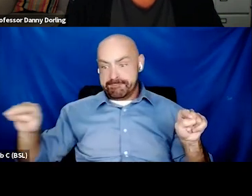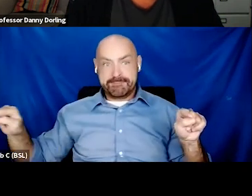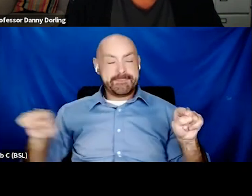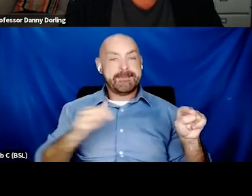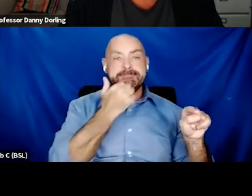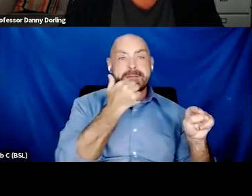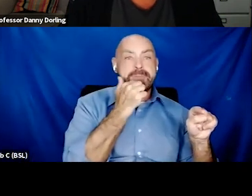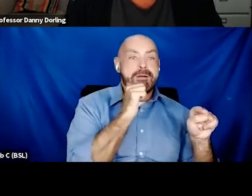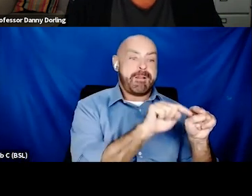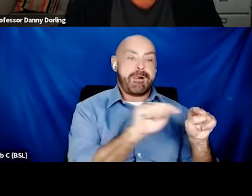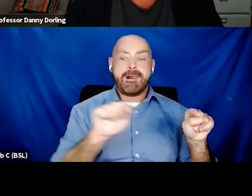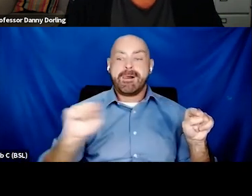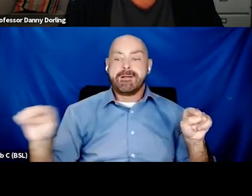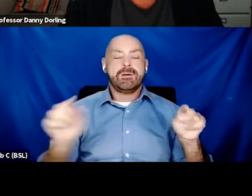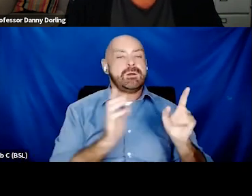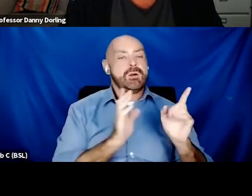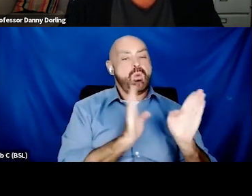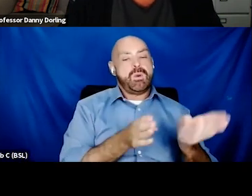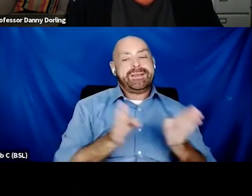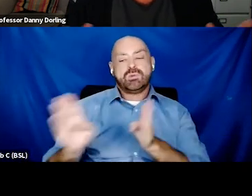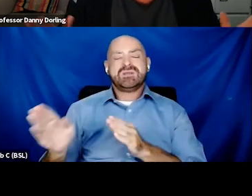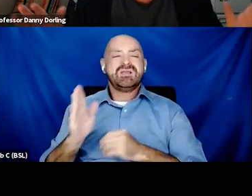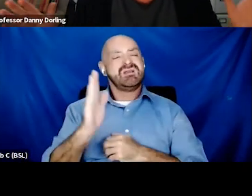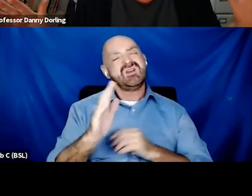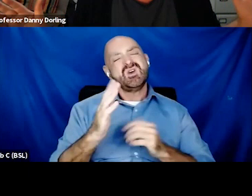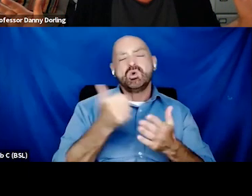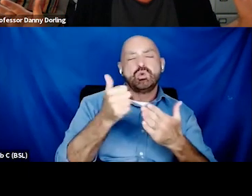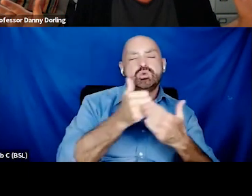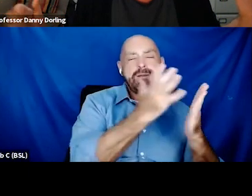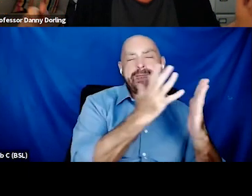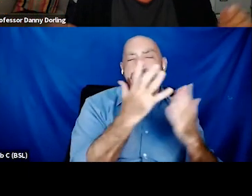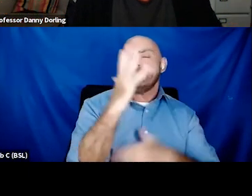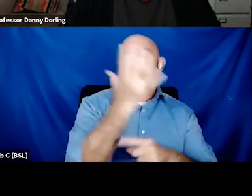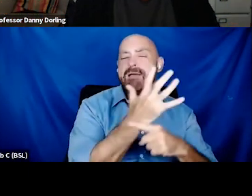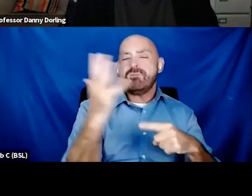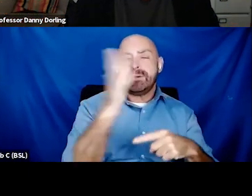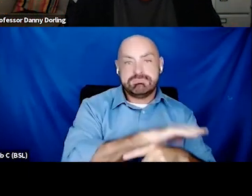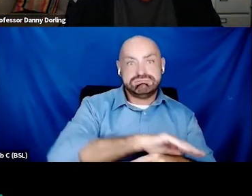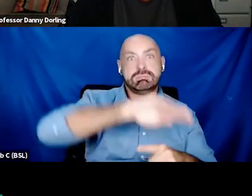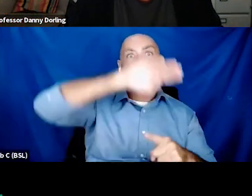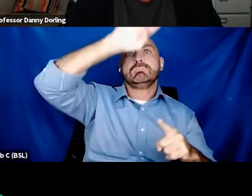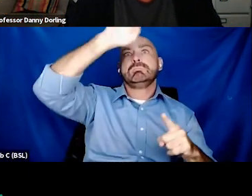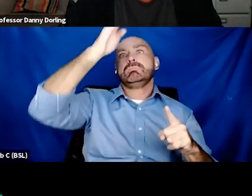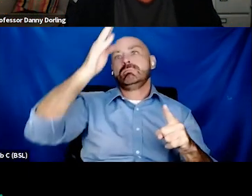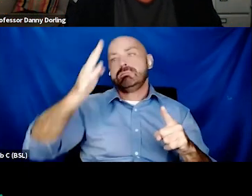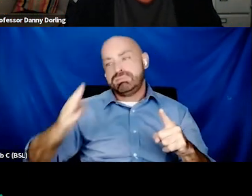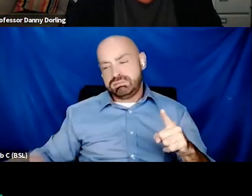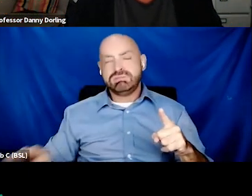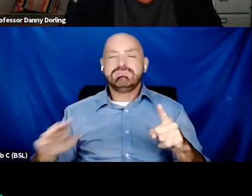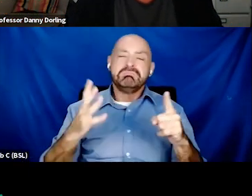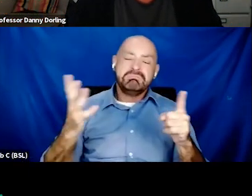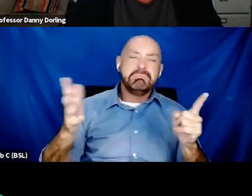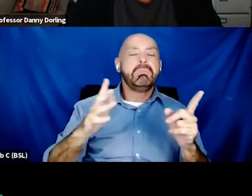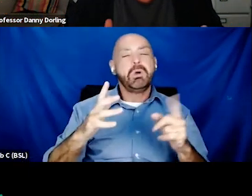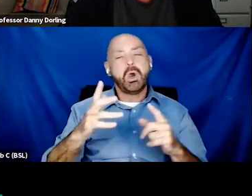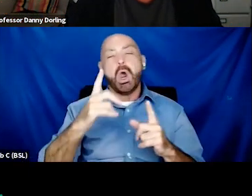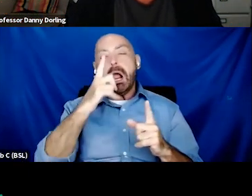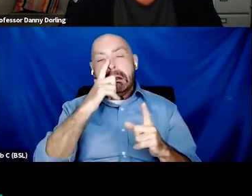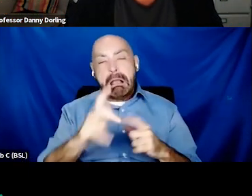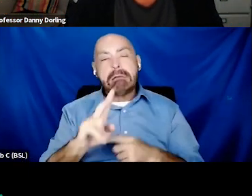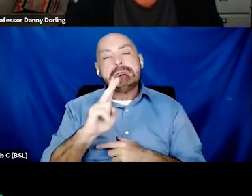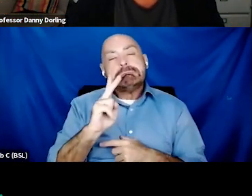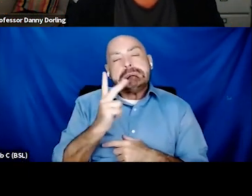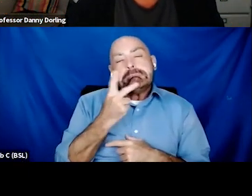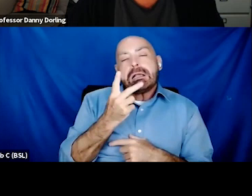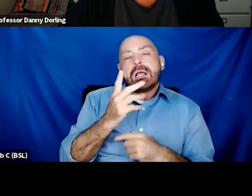pandemic rises in 5 weeks to peak and falls again in 5 weeks. It might come back in a second wave or a third wave